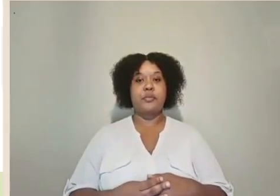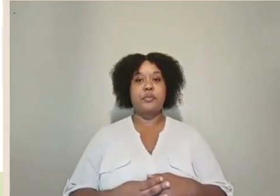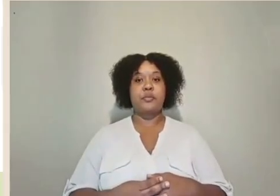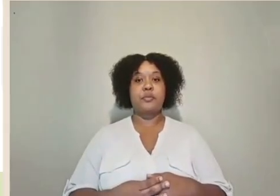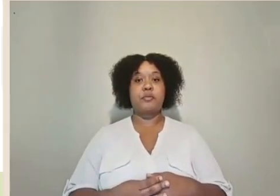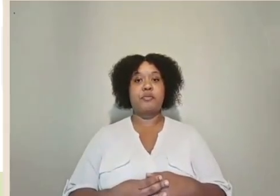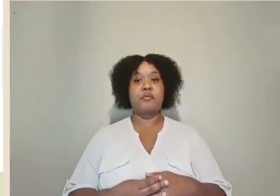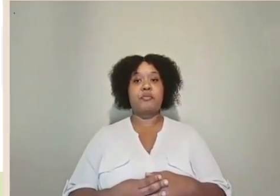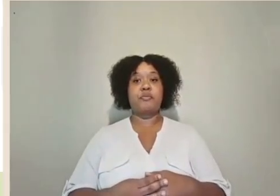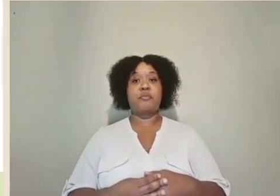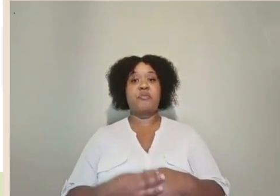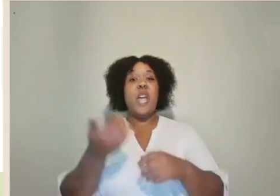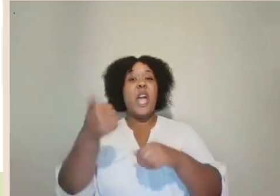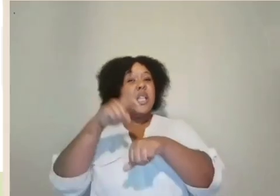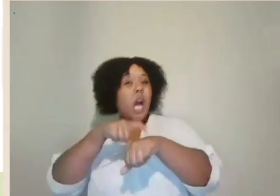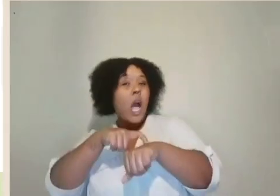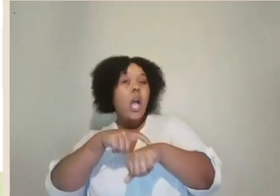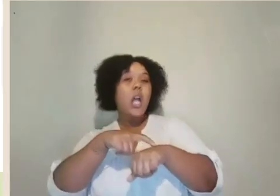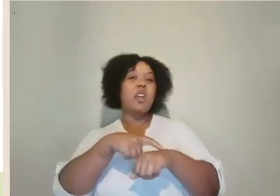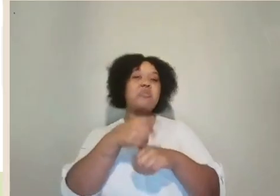we have anytime, depends.